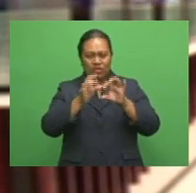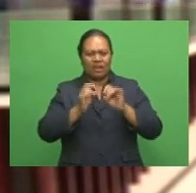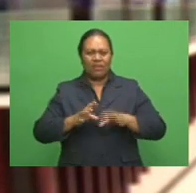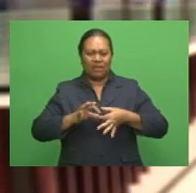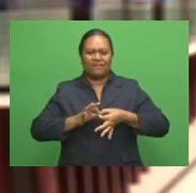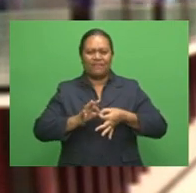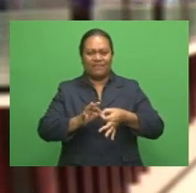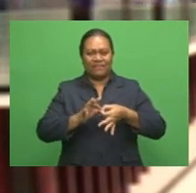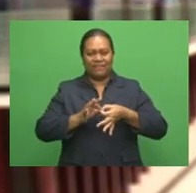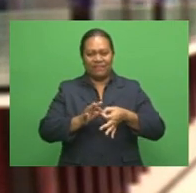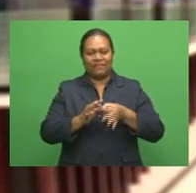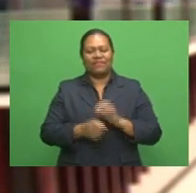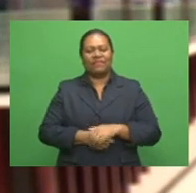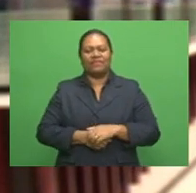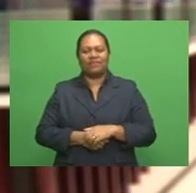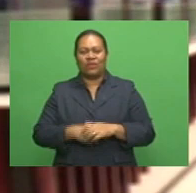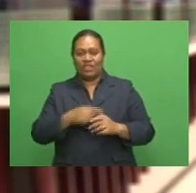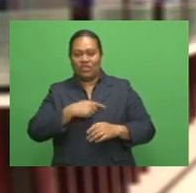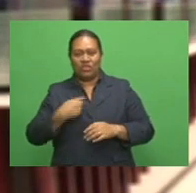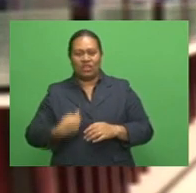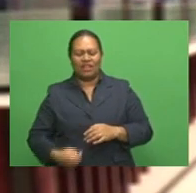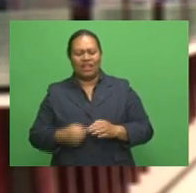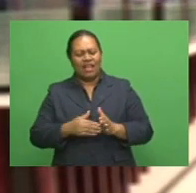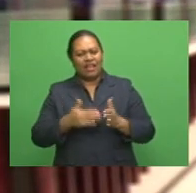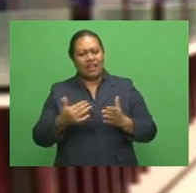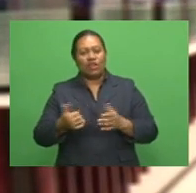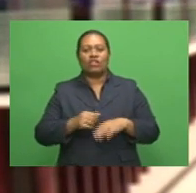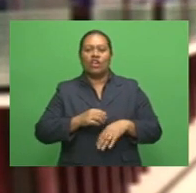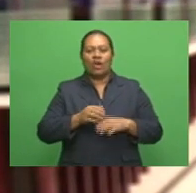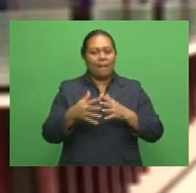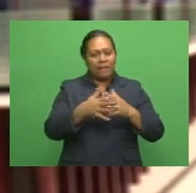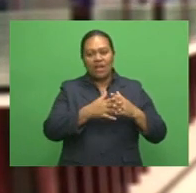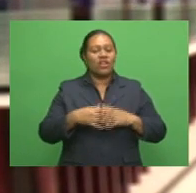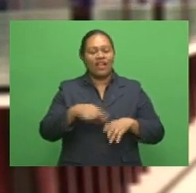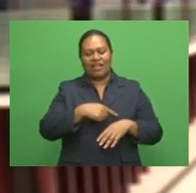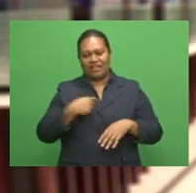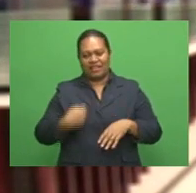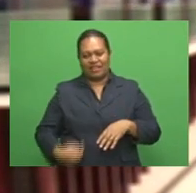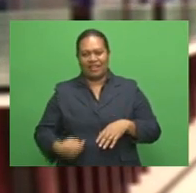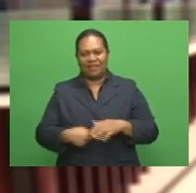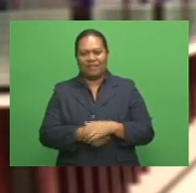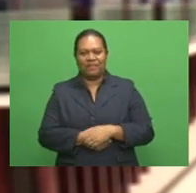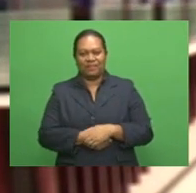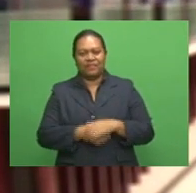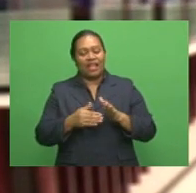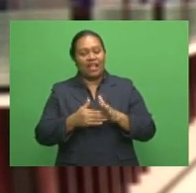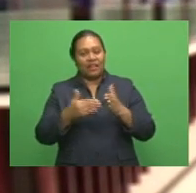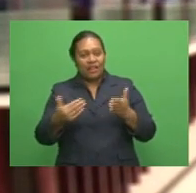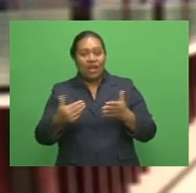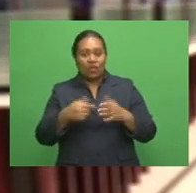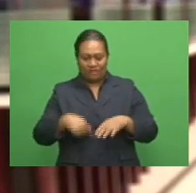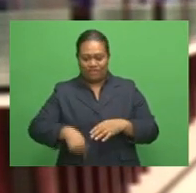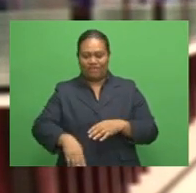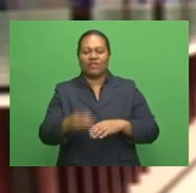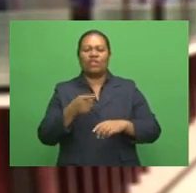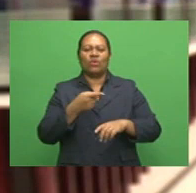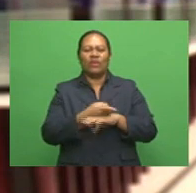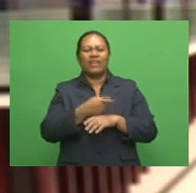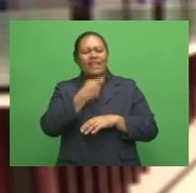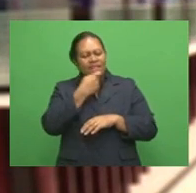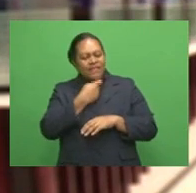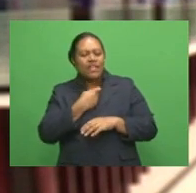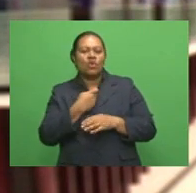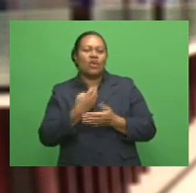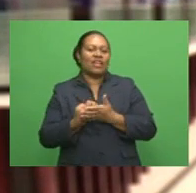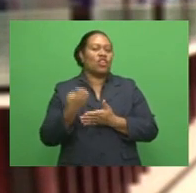with Beijing and simmering tensions between US and China. Looking ahead in the week, we have a few economic